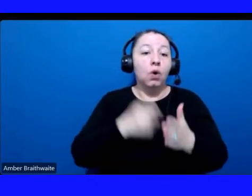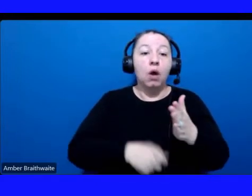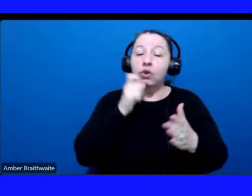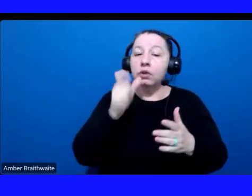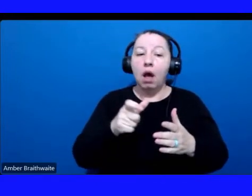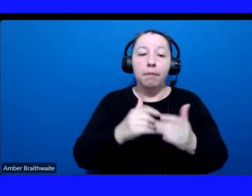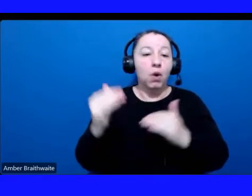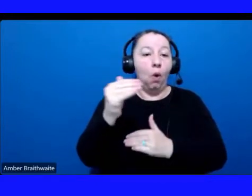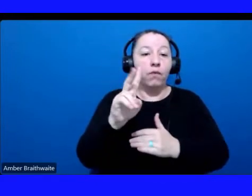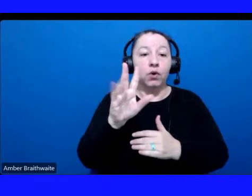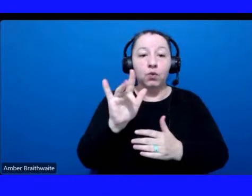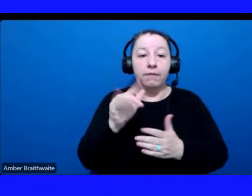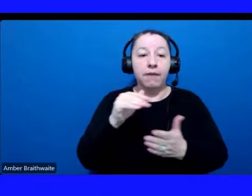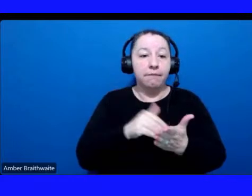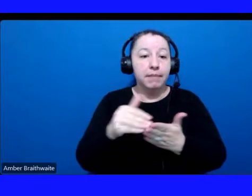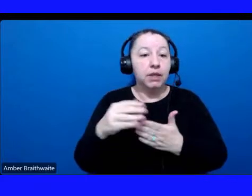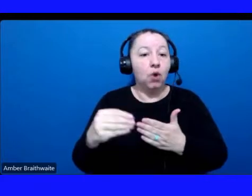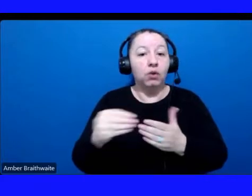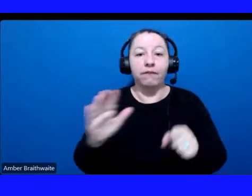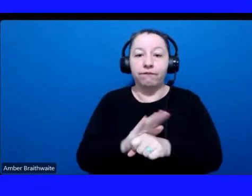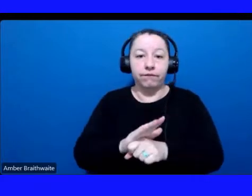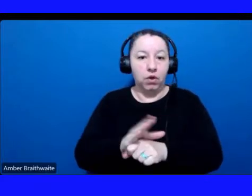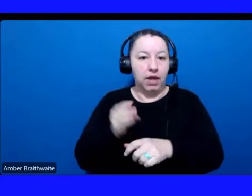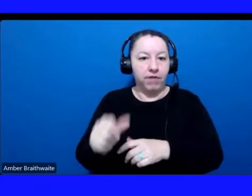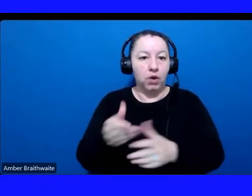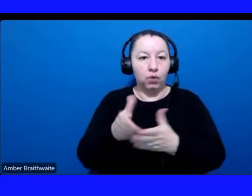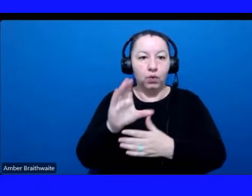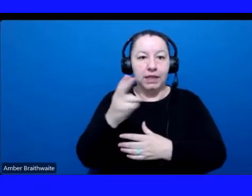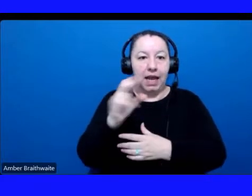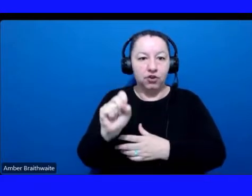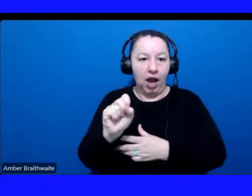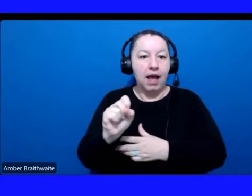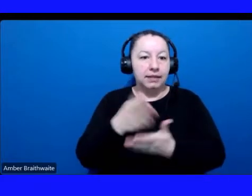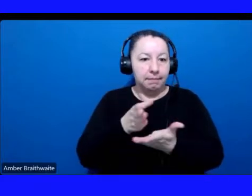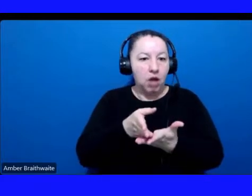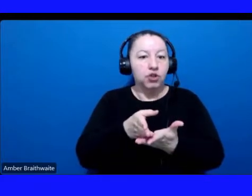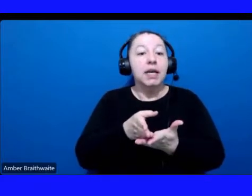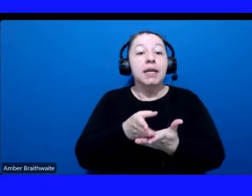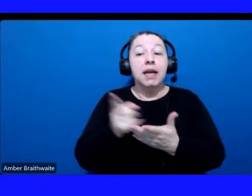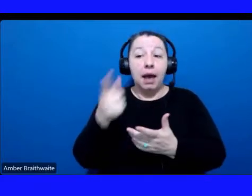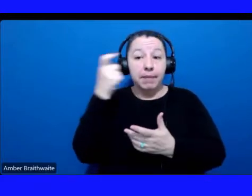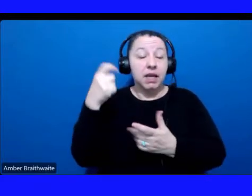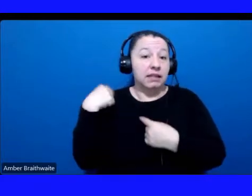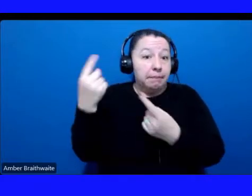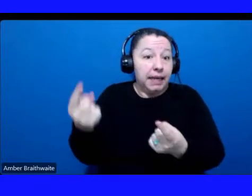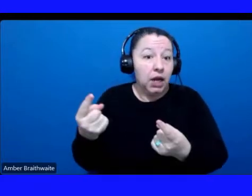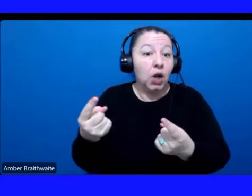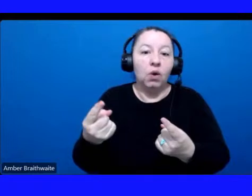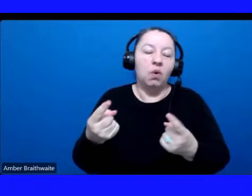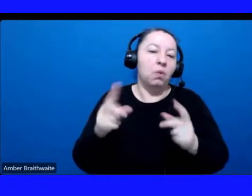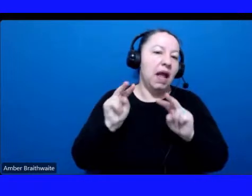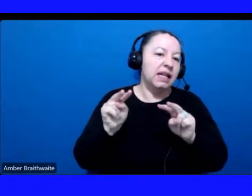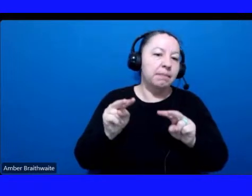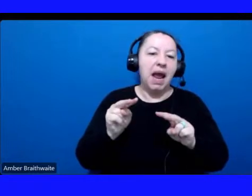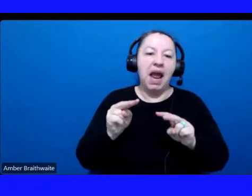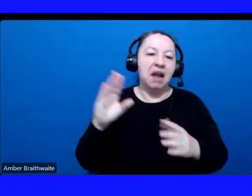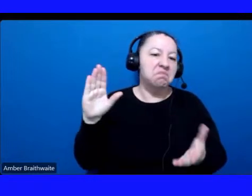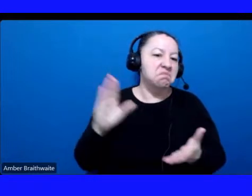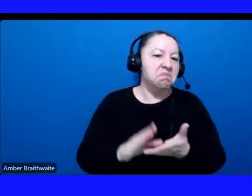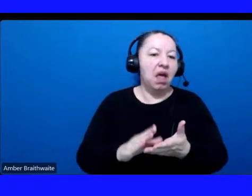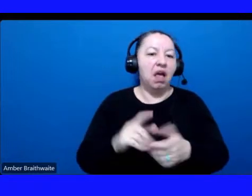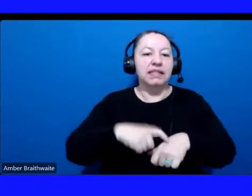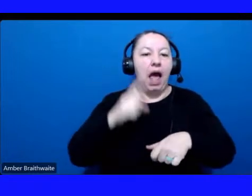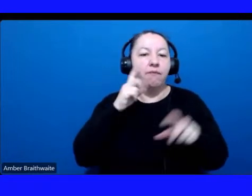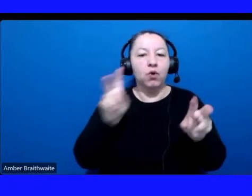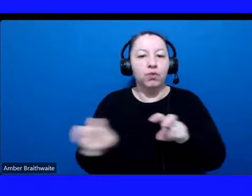system, to execute a 3-year contract with EAC Network, EAC, for services to operate the Community Reentry